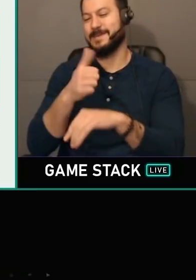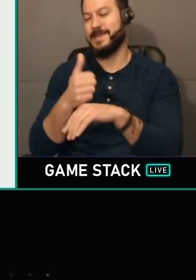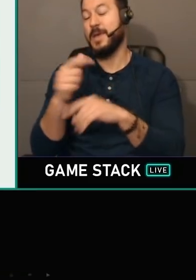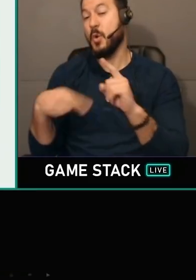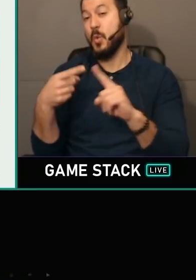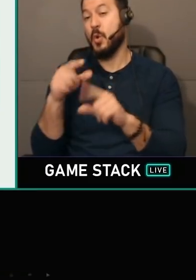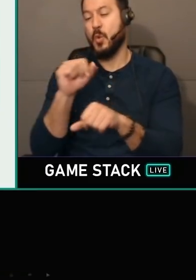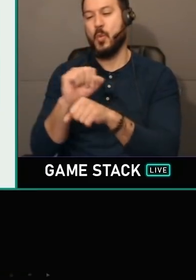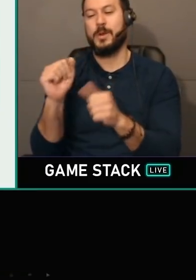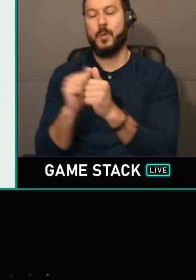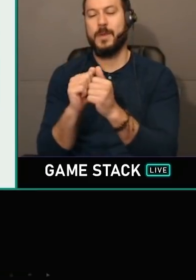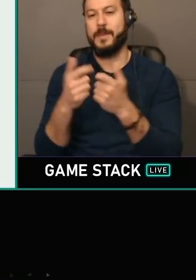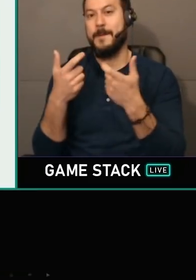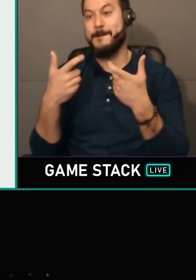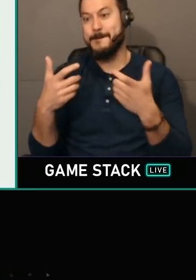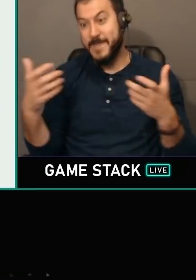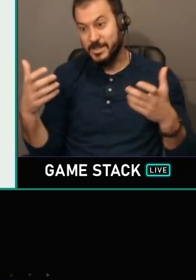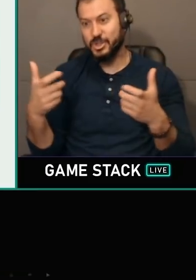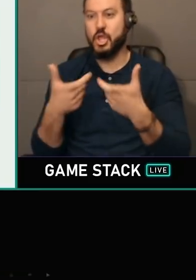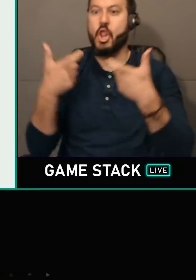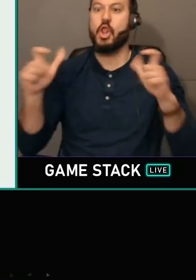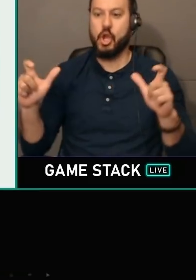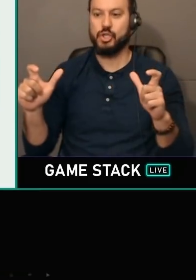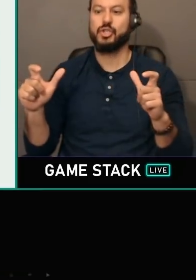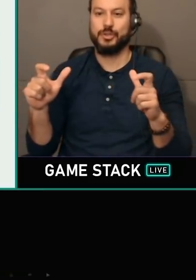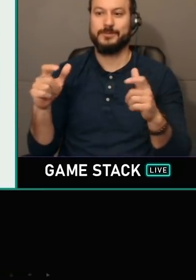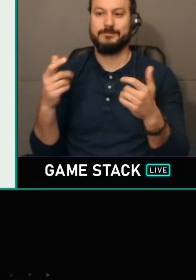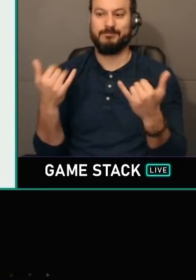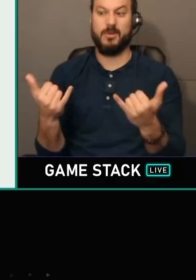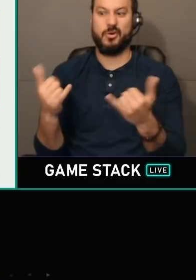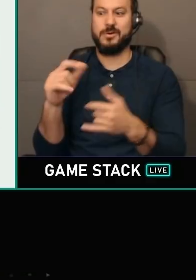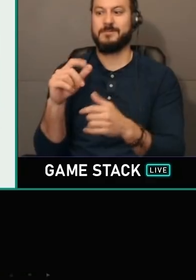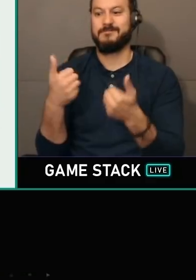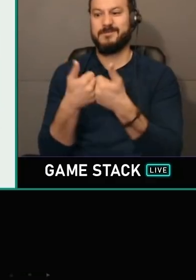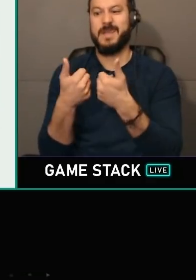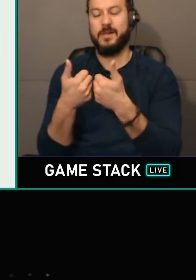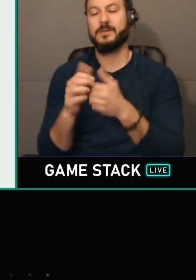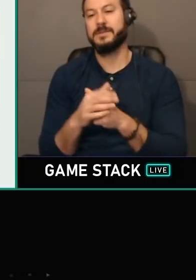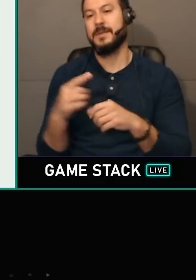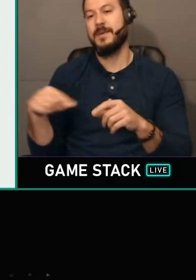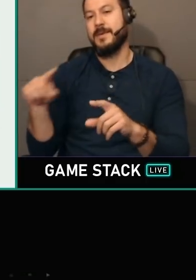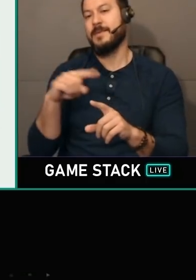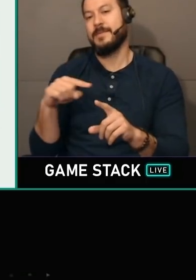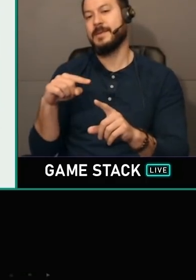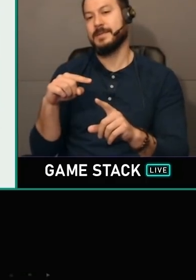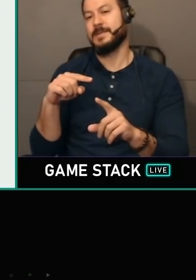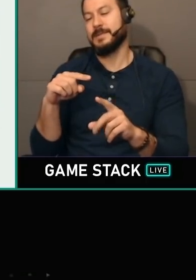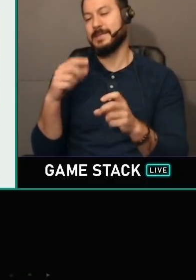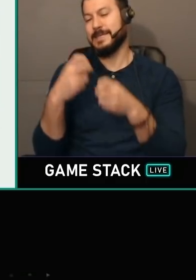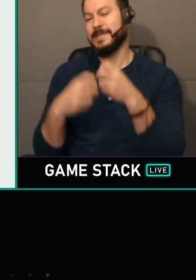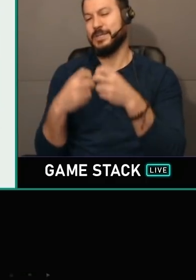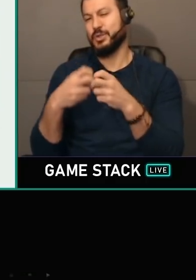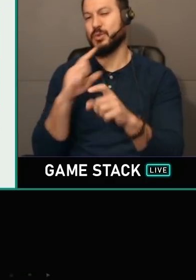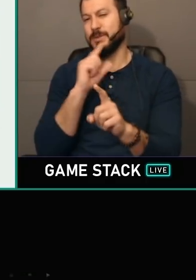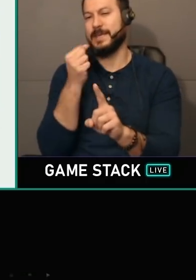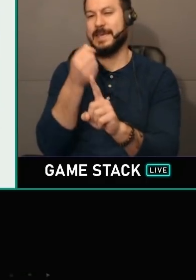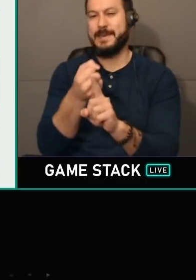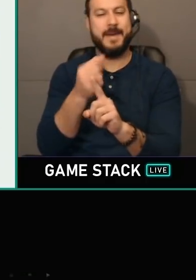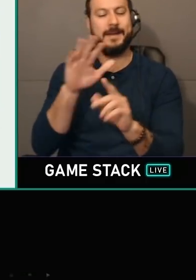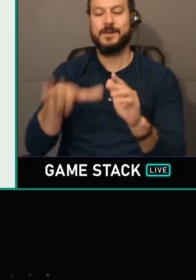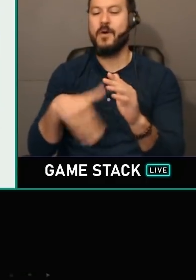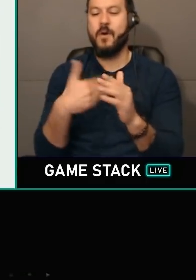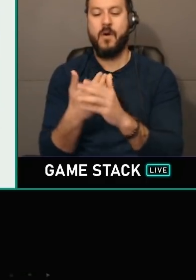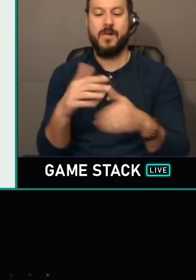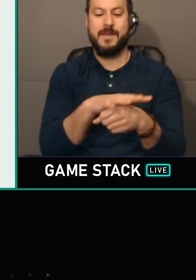with much larger modern titles. And these issues impact all areas